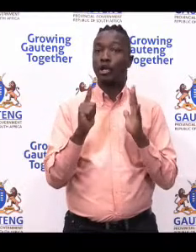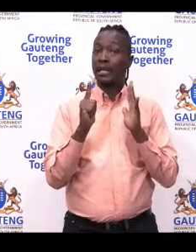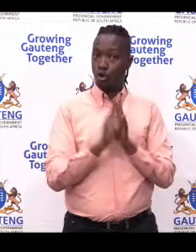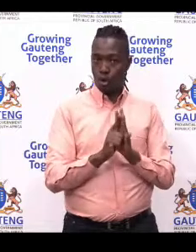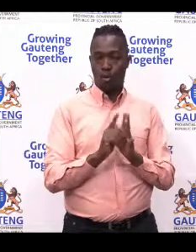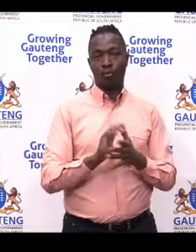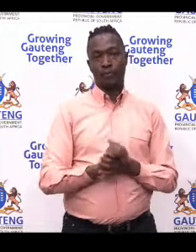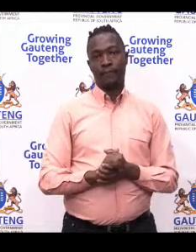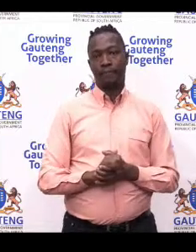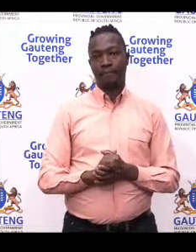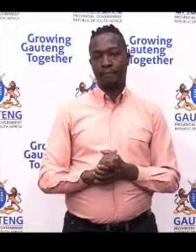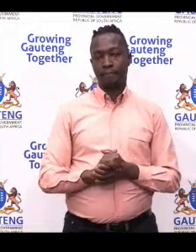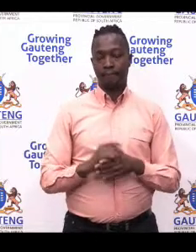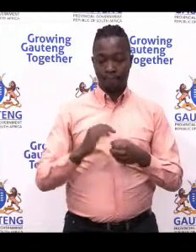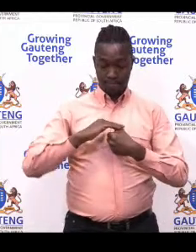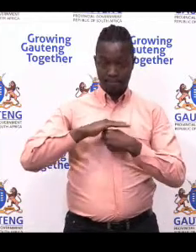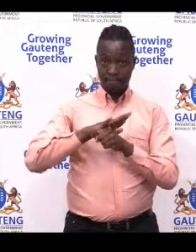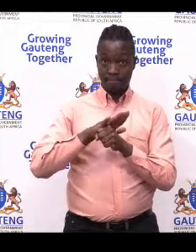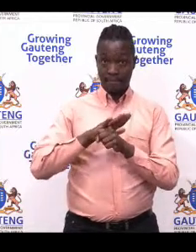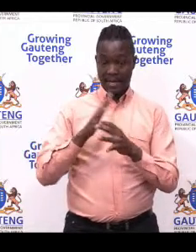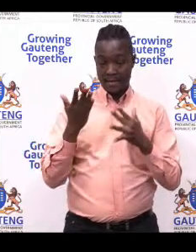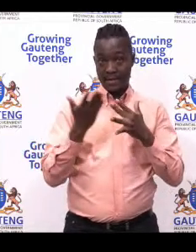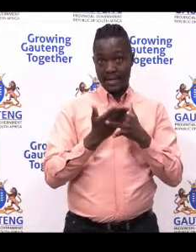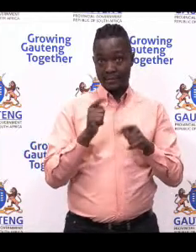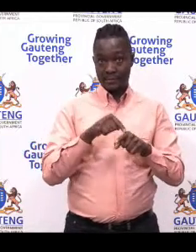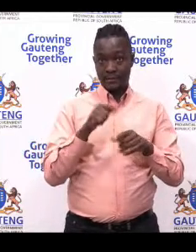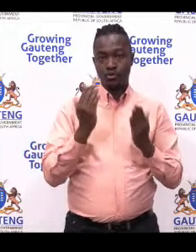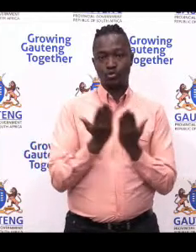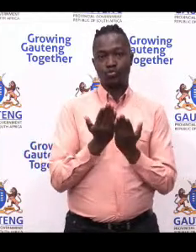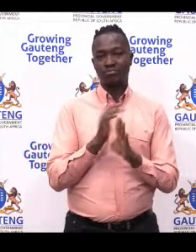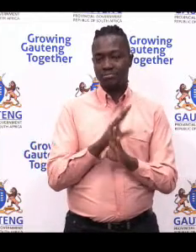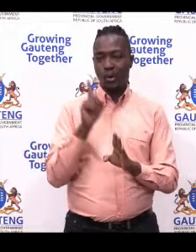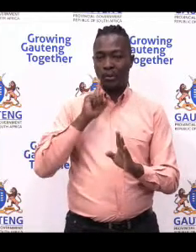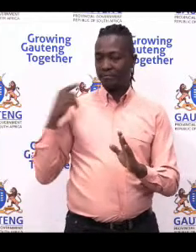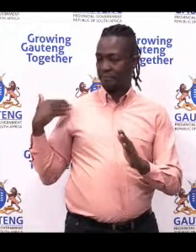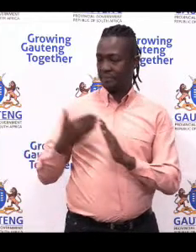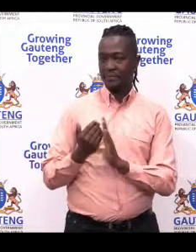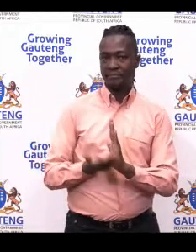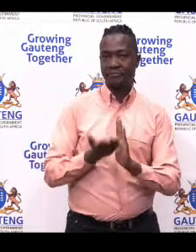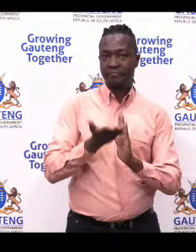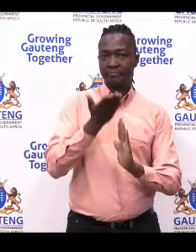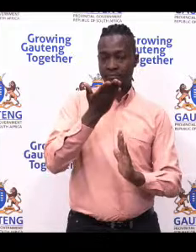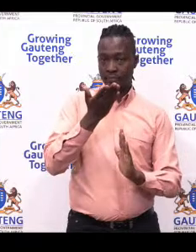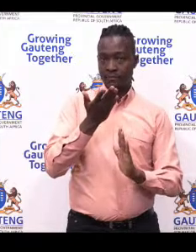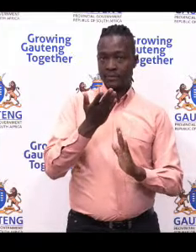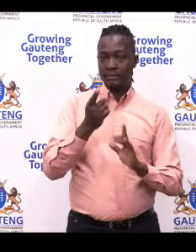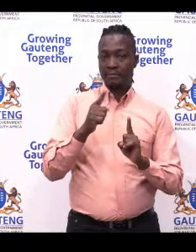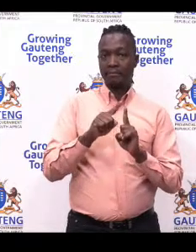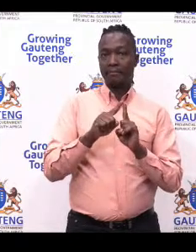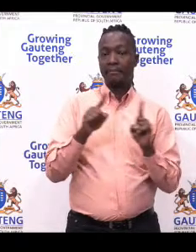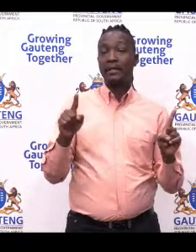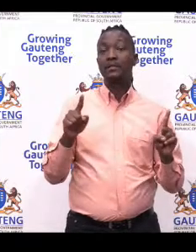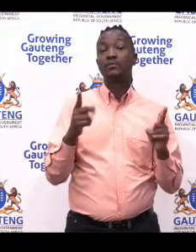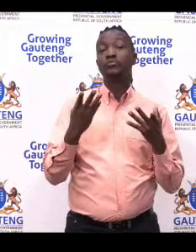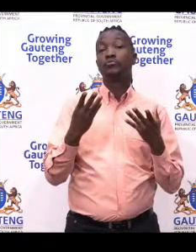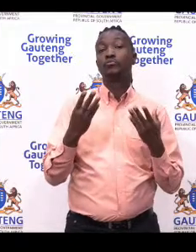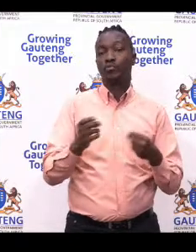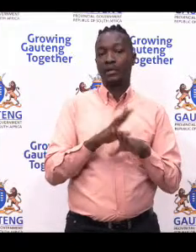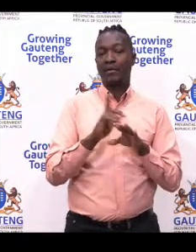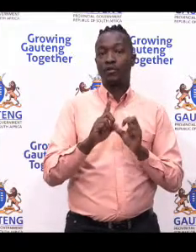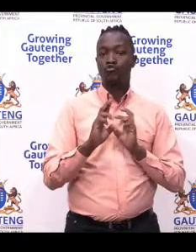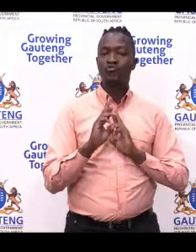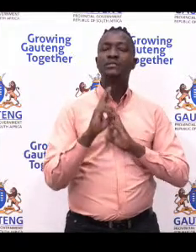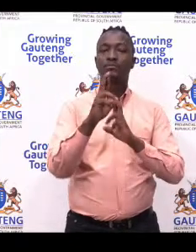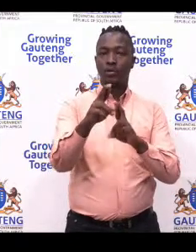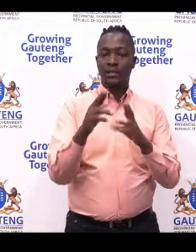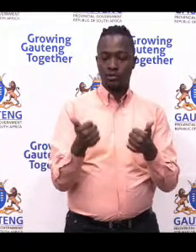registered. COVID-19 cases in schools have been on the rise, but to an extent that we have been able to respond